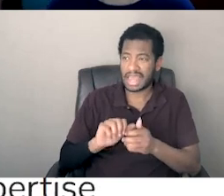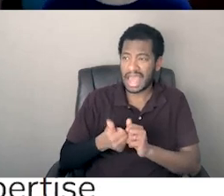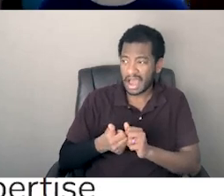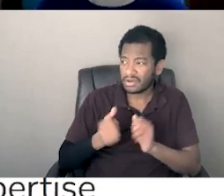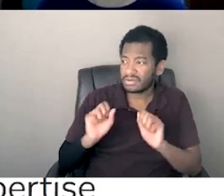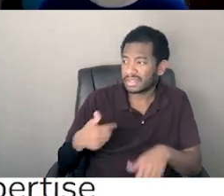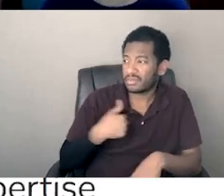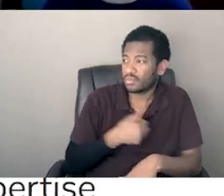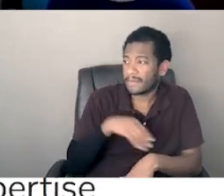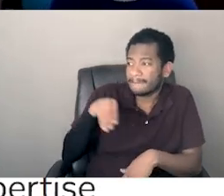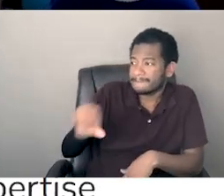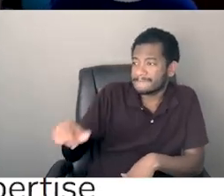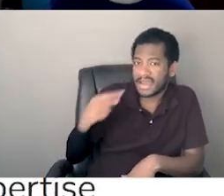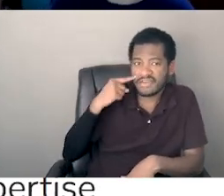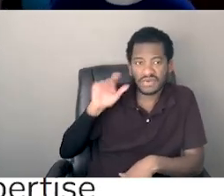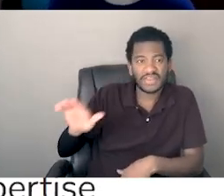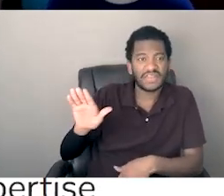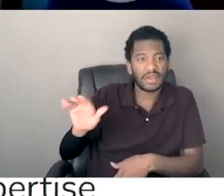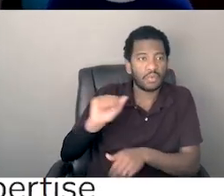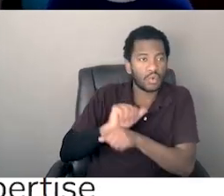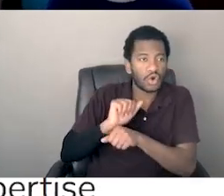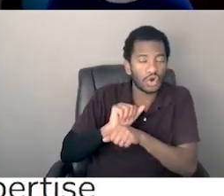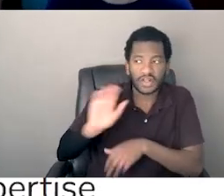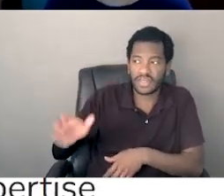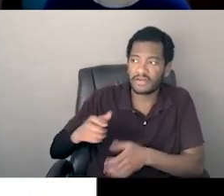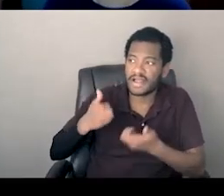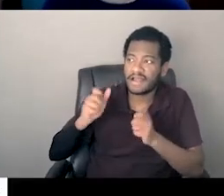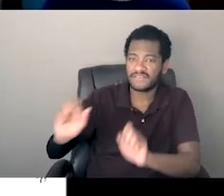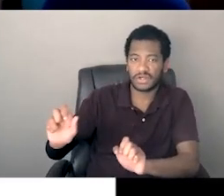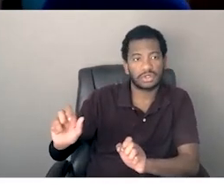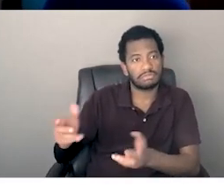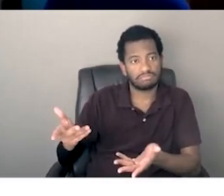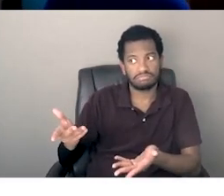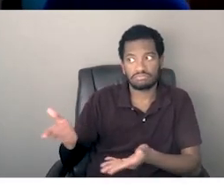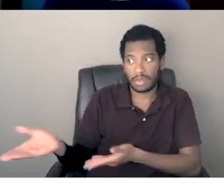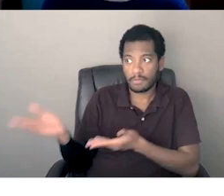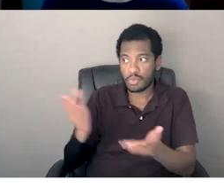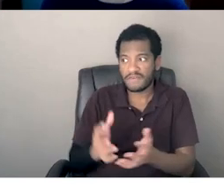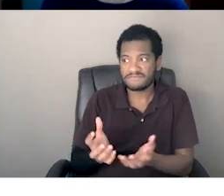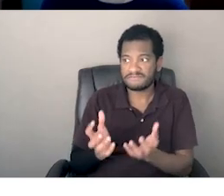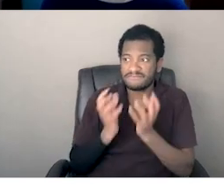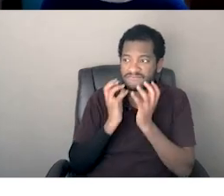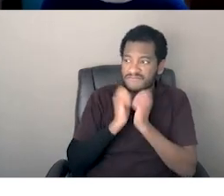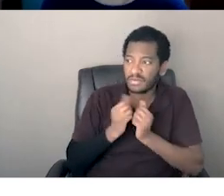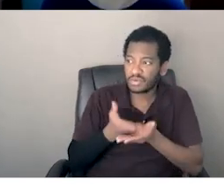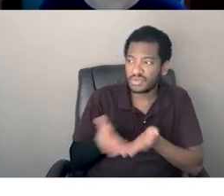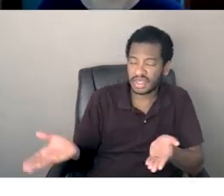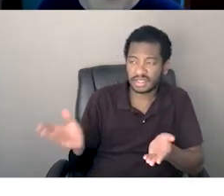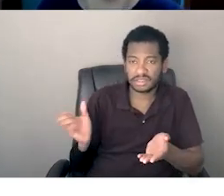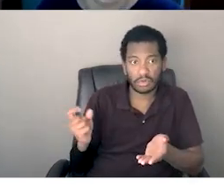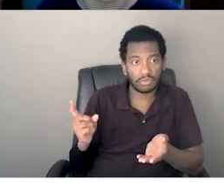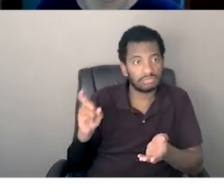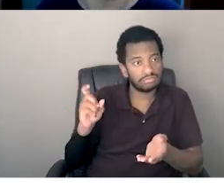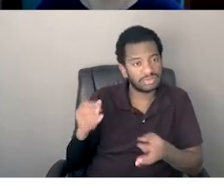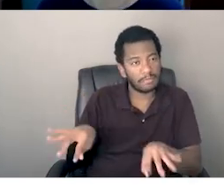for their expertise? They're bringing something valuable. Let's compensate them. Principle 3 is